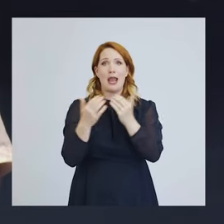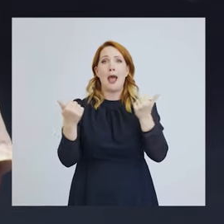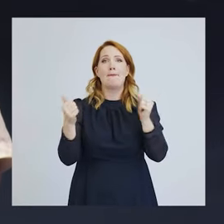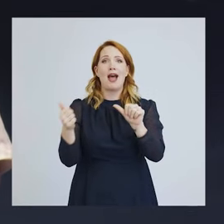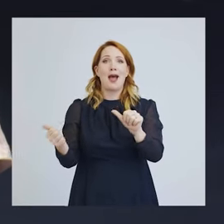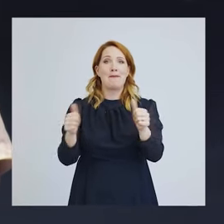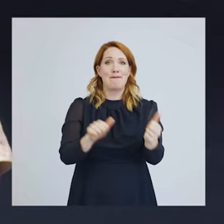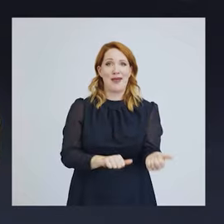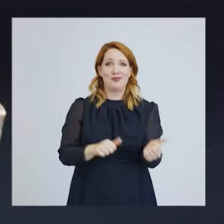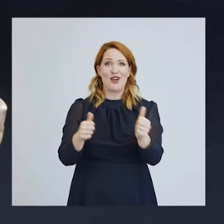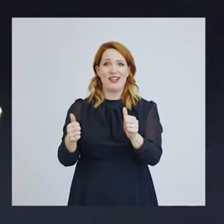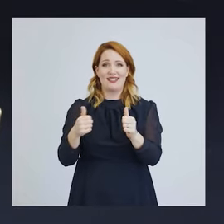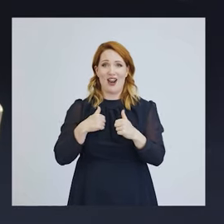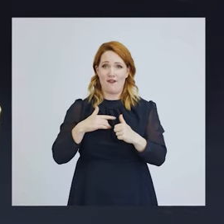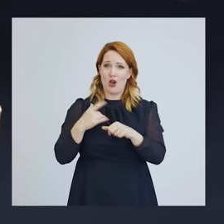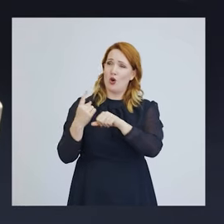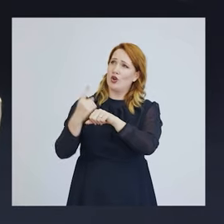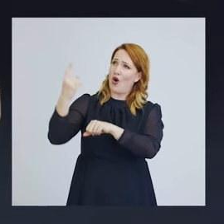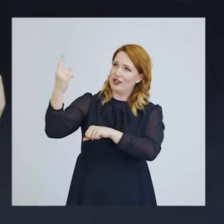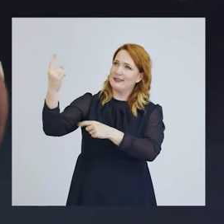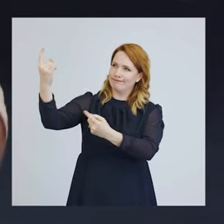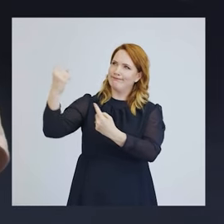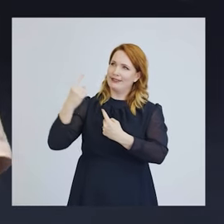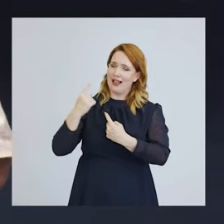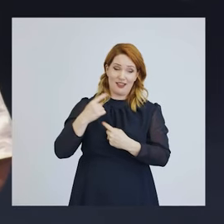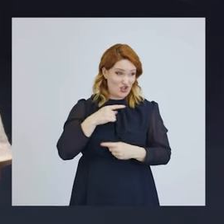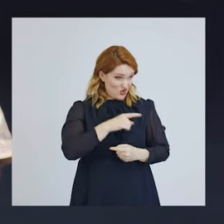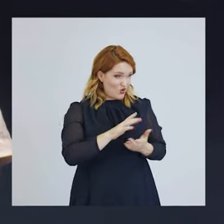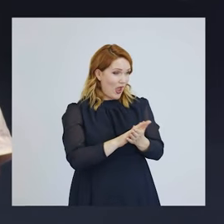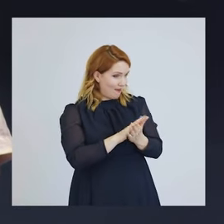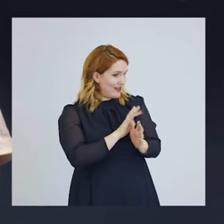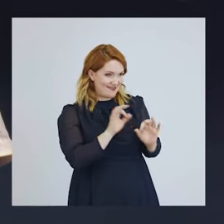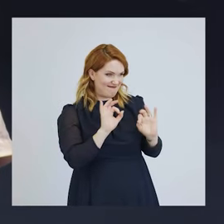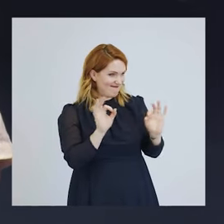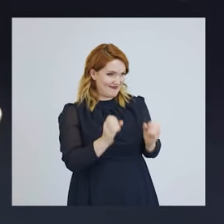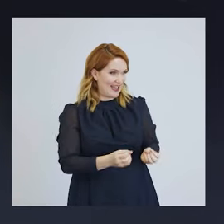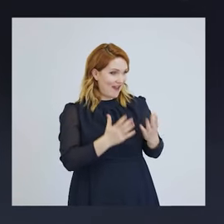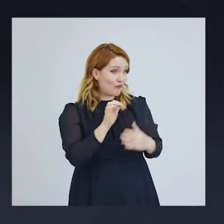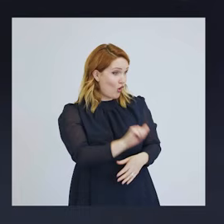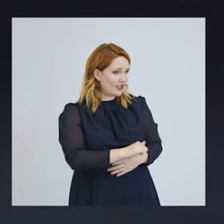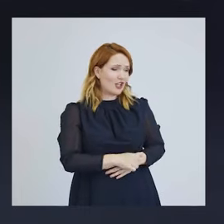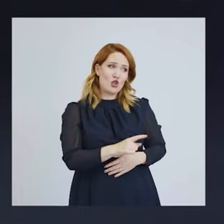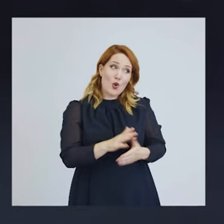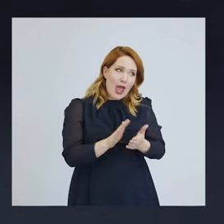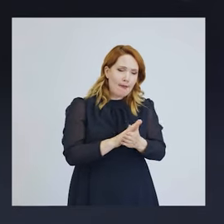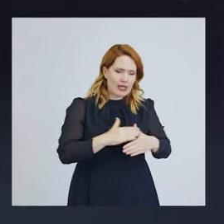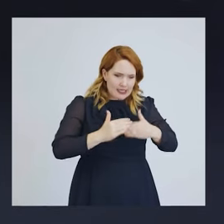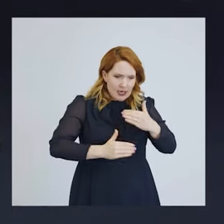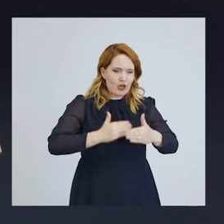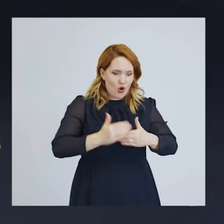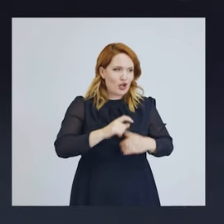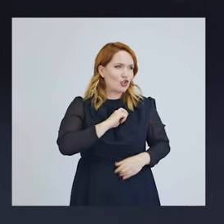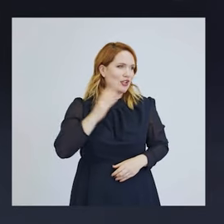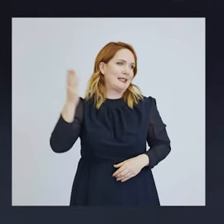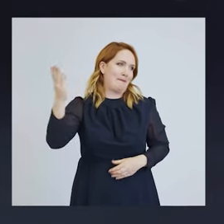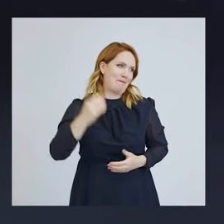you. And last week, last Sunday, he got baptized. And I felt God say to me, aren't you glad